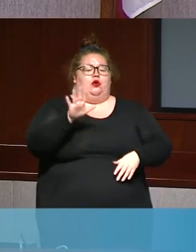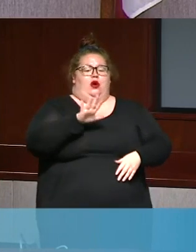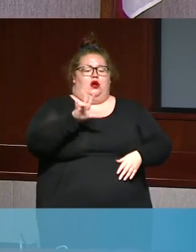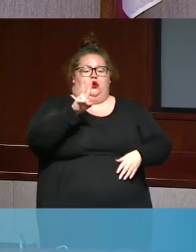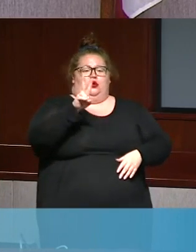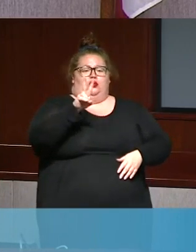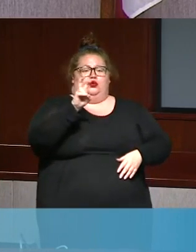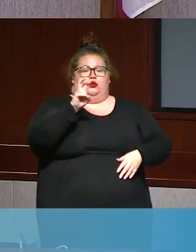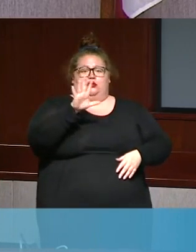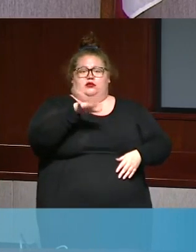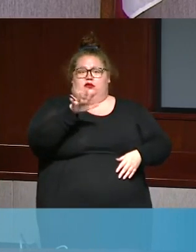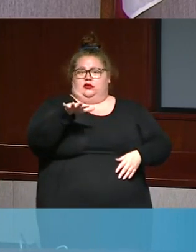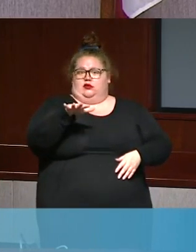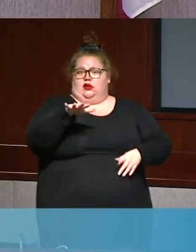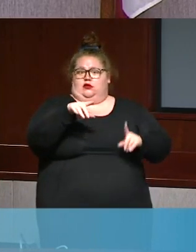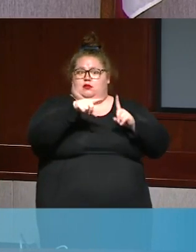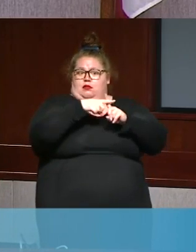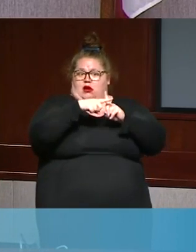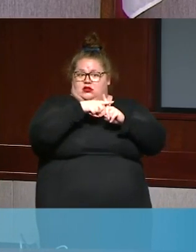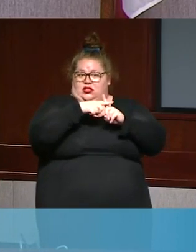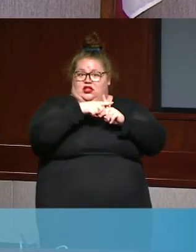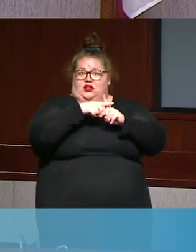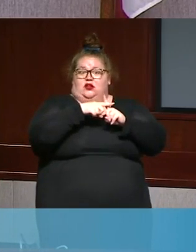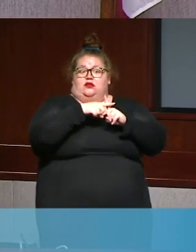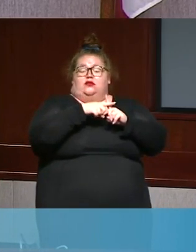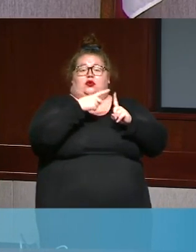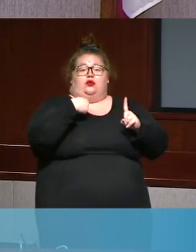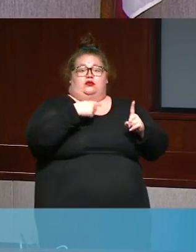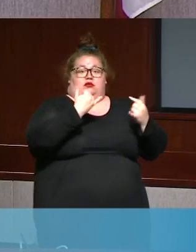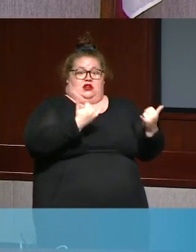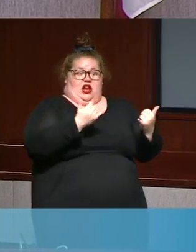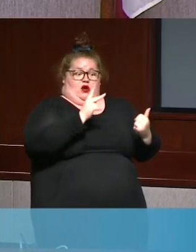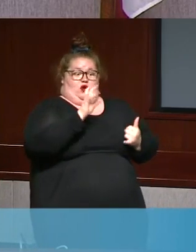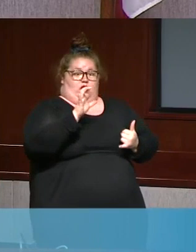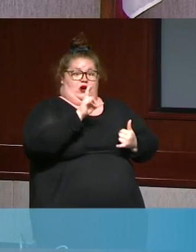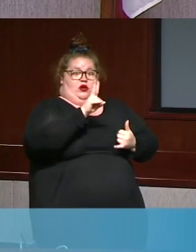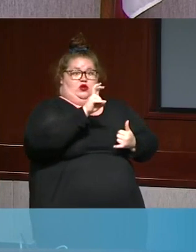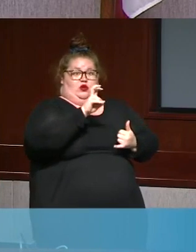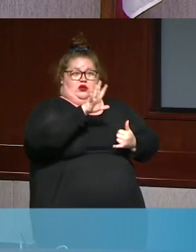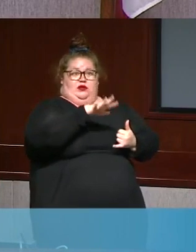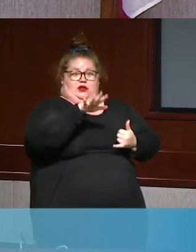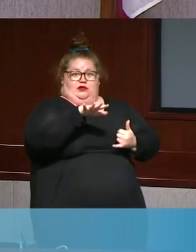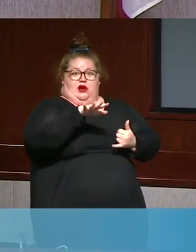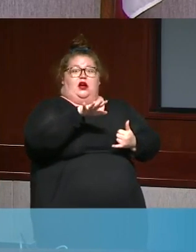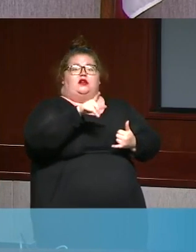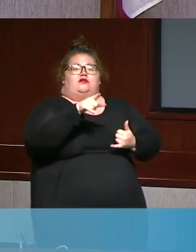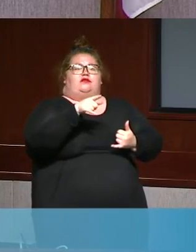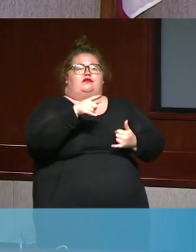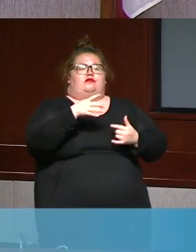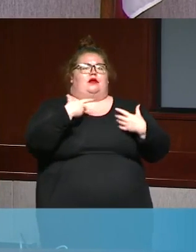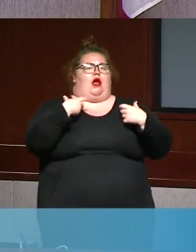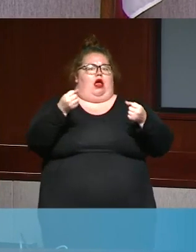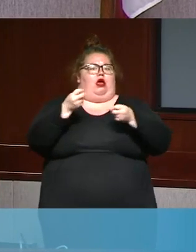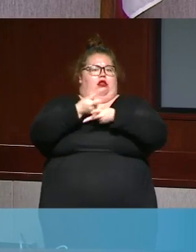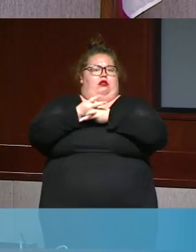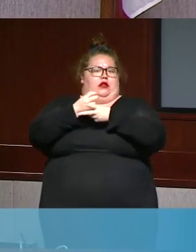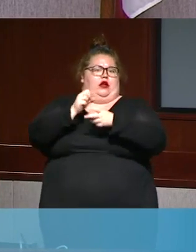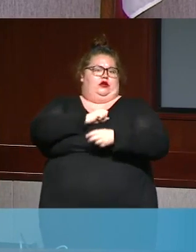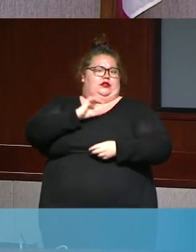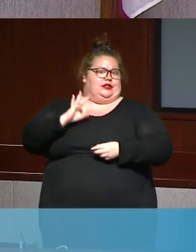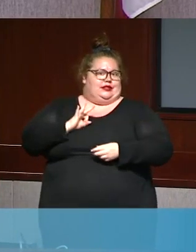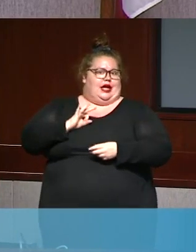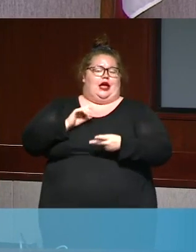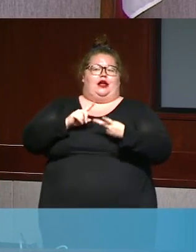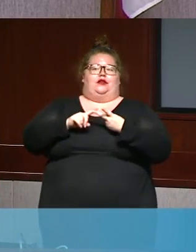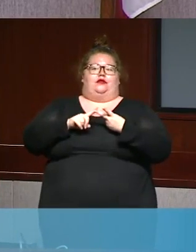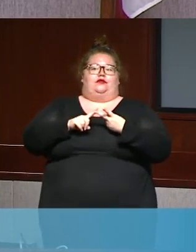of the positive cases that we have in our county are either healthcare workers or residents at